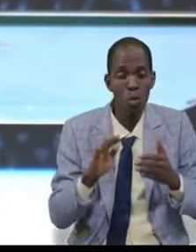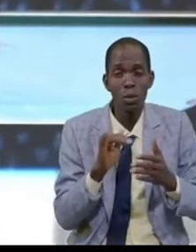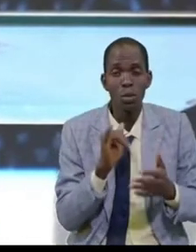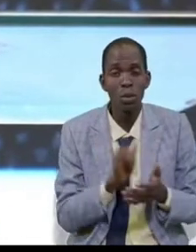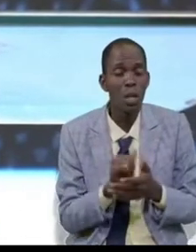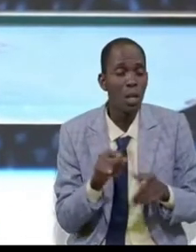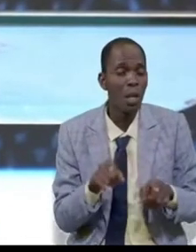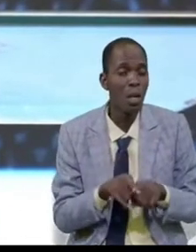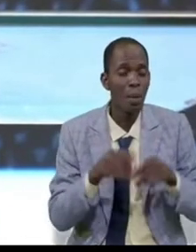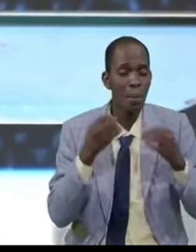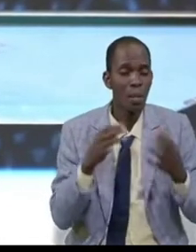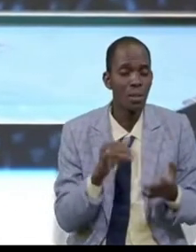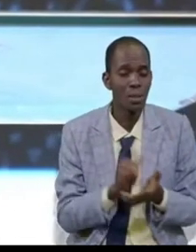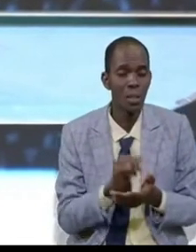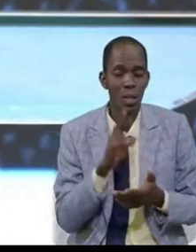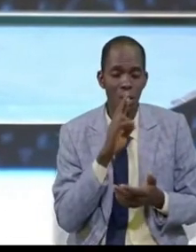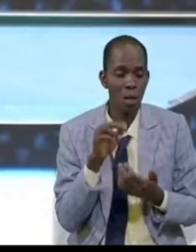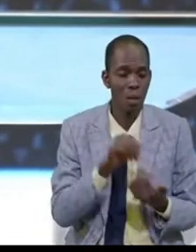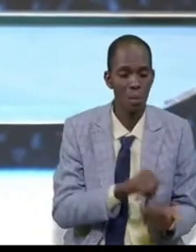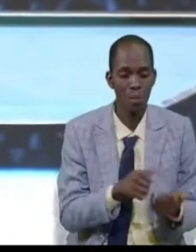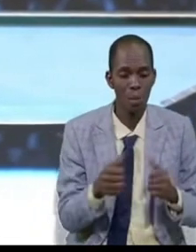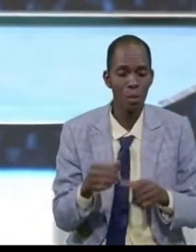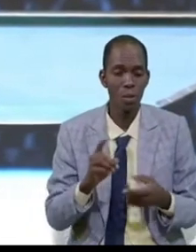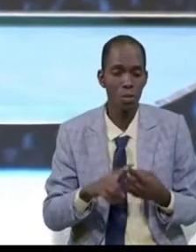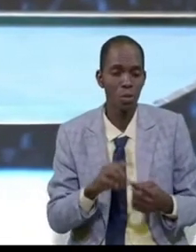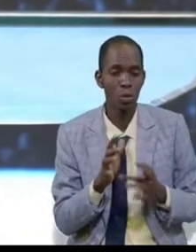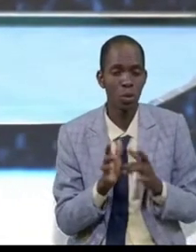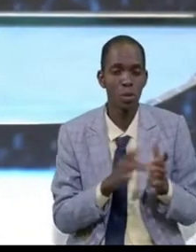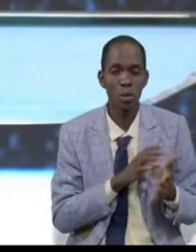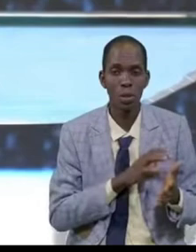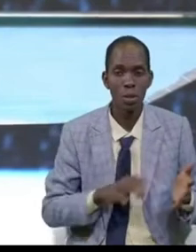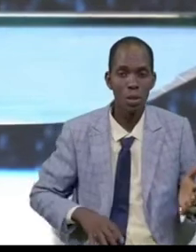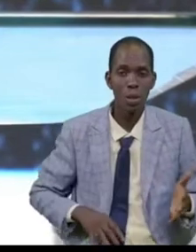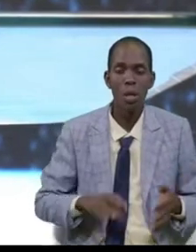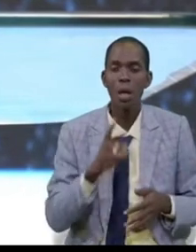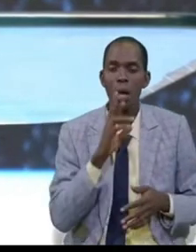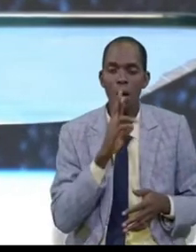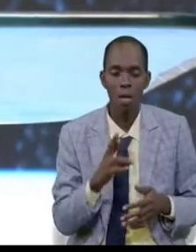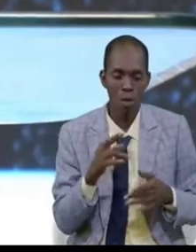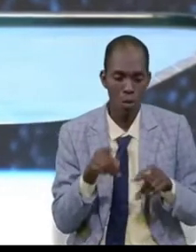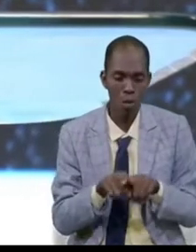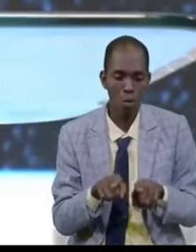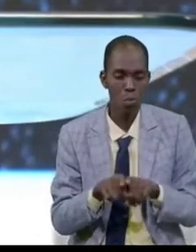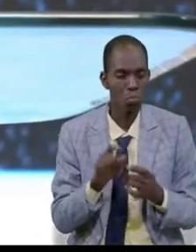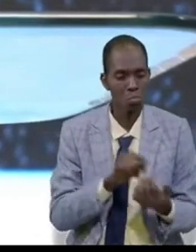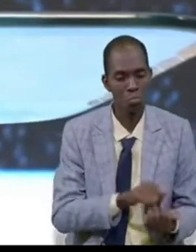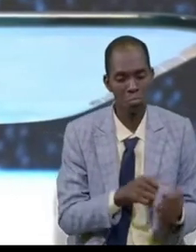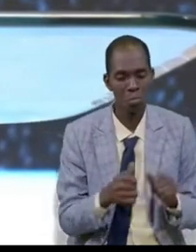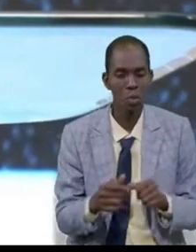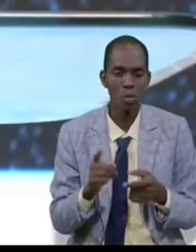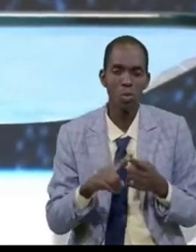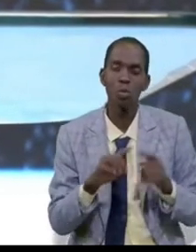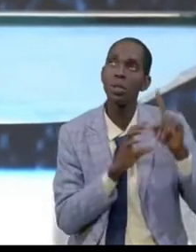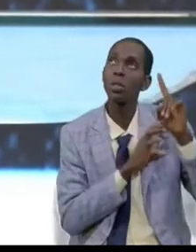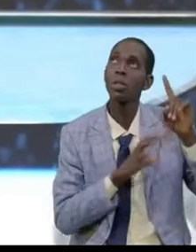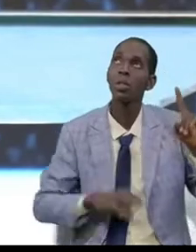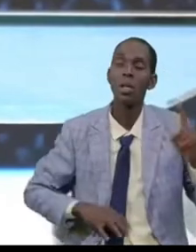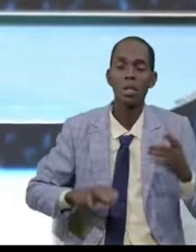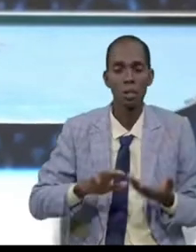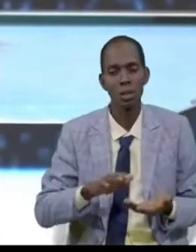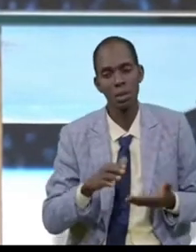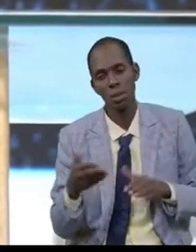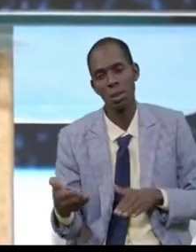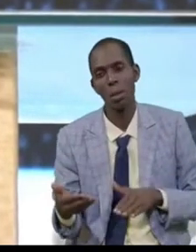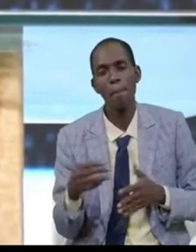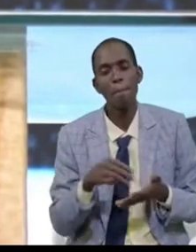were baptized into Jesus Christ were baptized into his death? That is, the water baptism